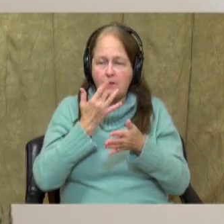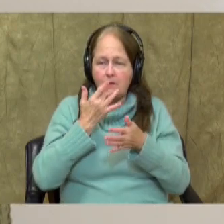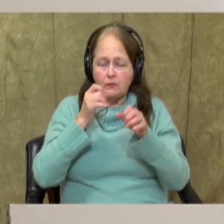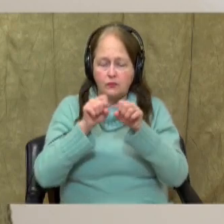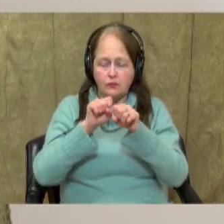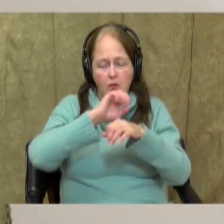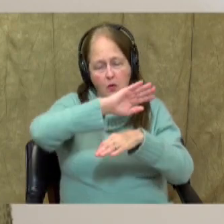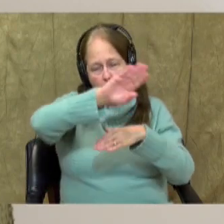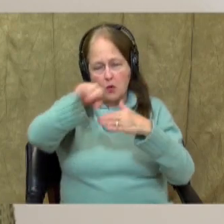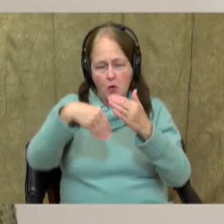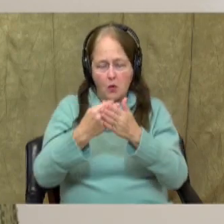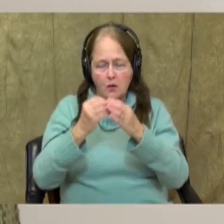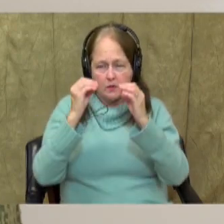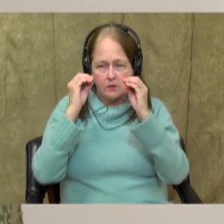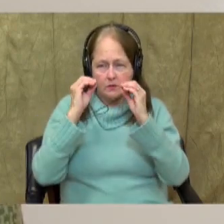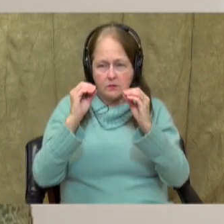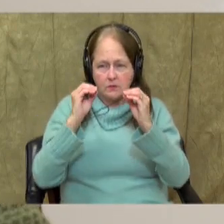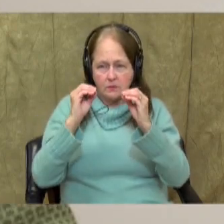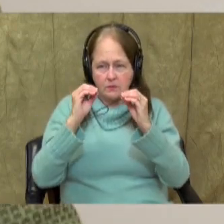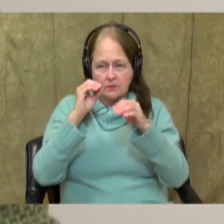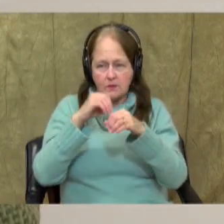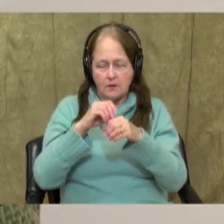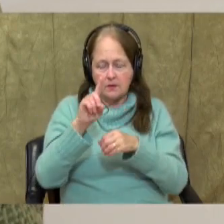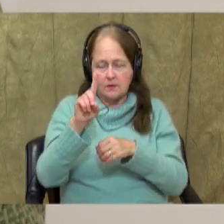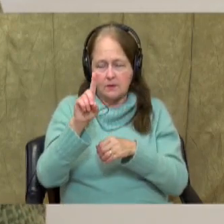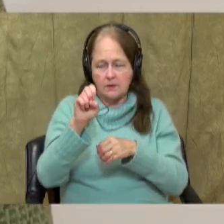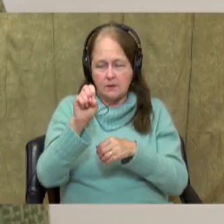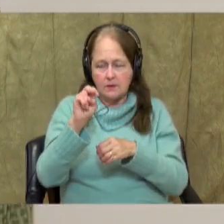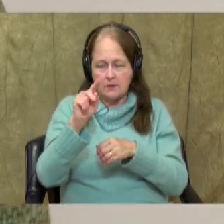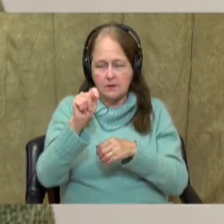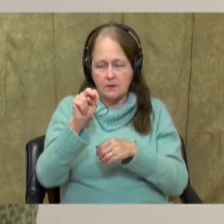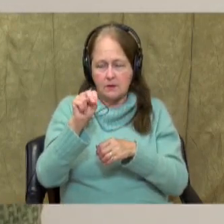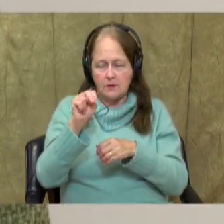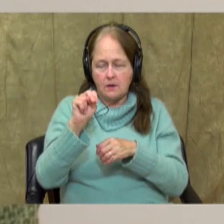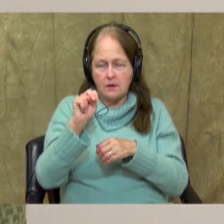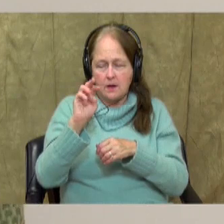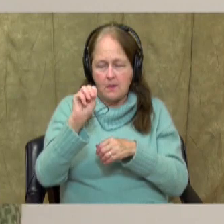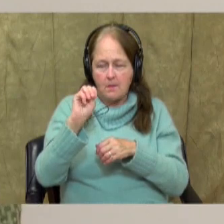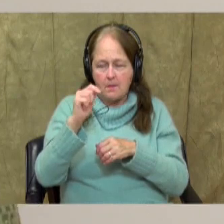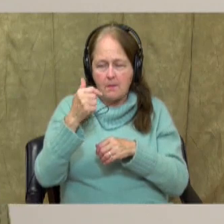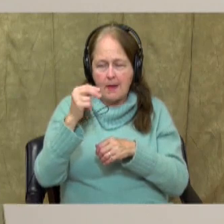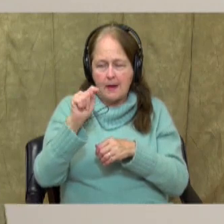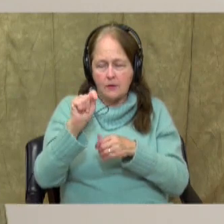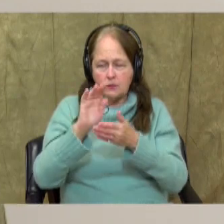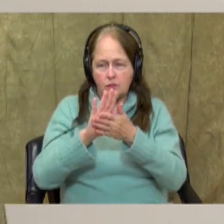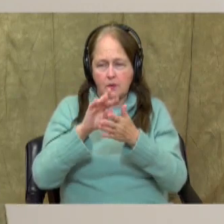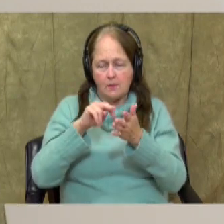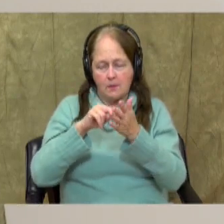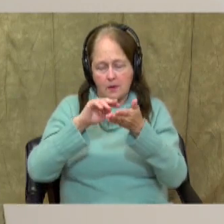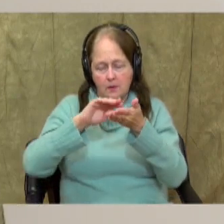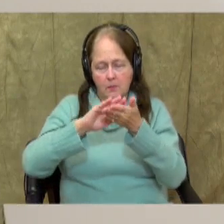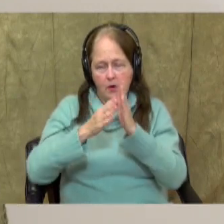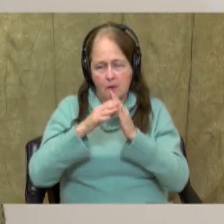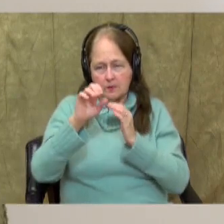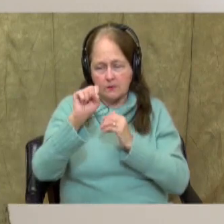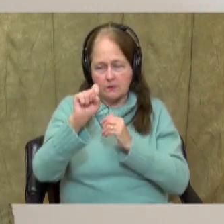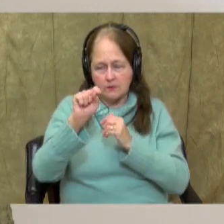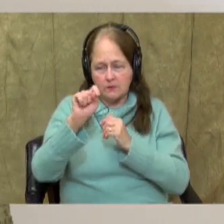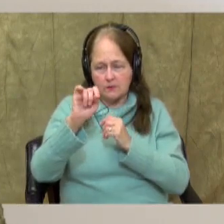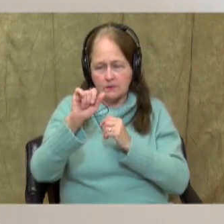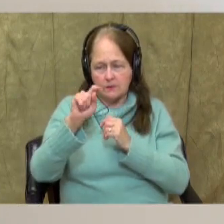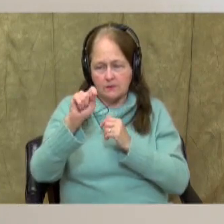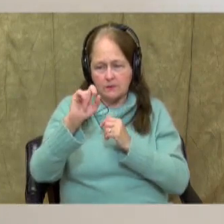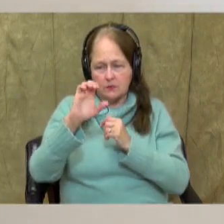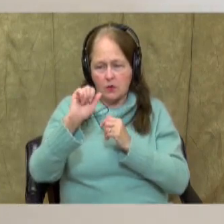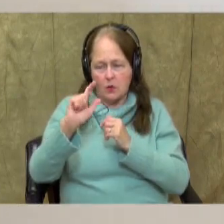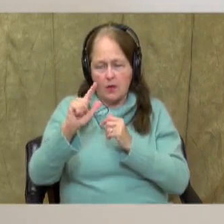all the teachers in Denton Magnet School? Then it's turned into a statistical question because you have